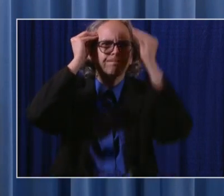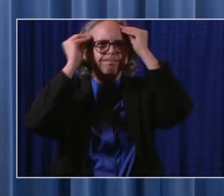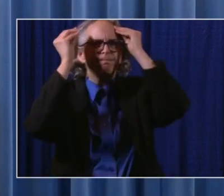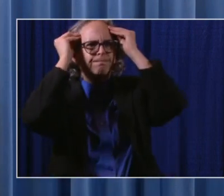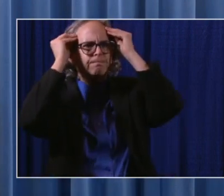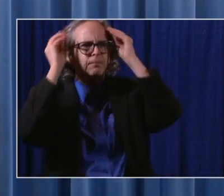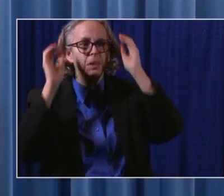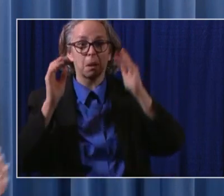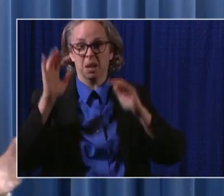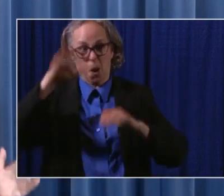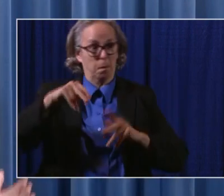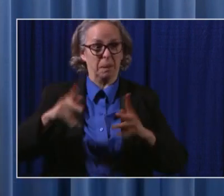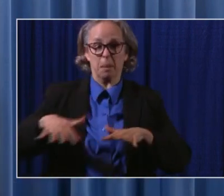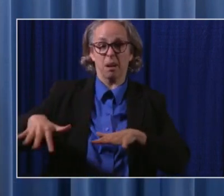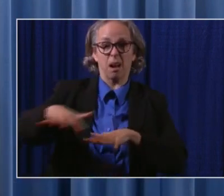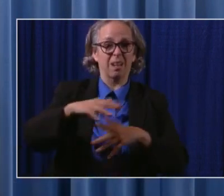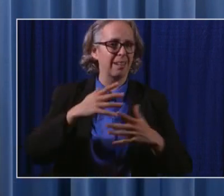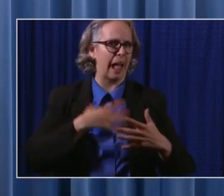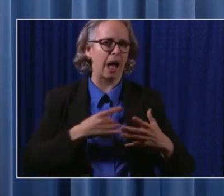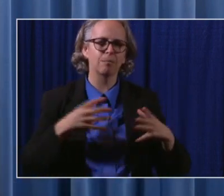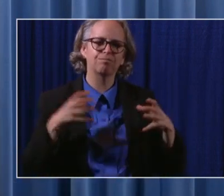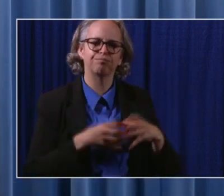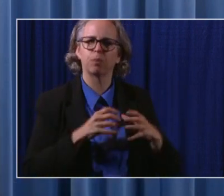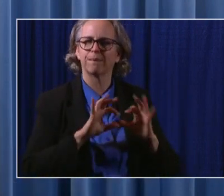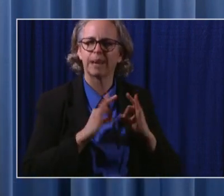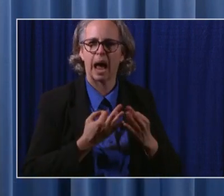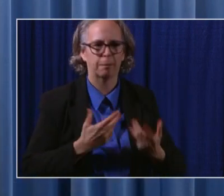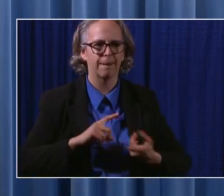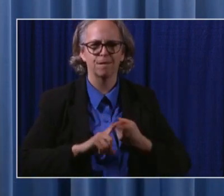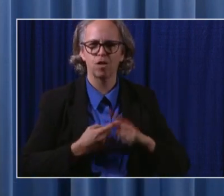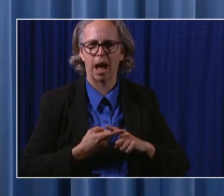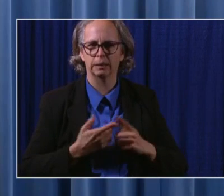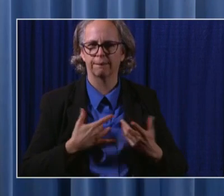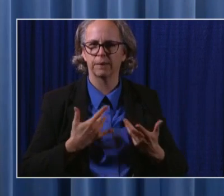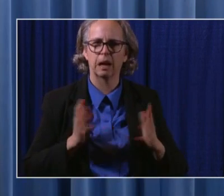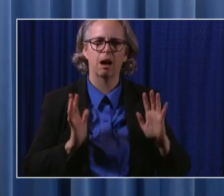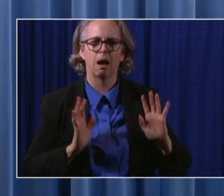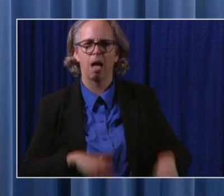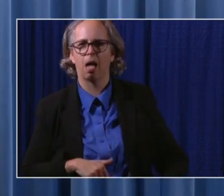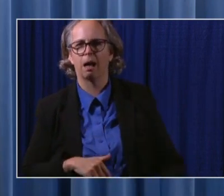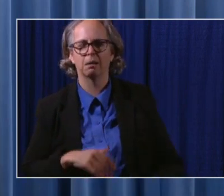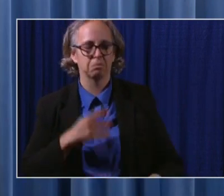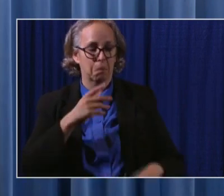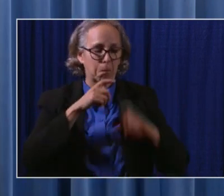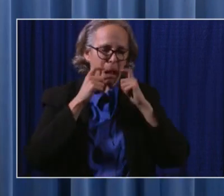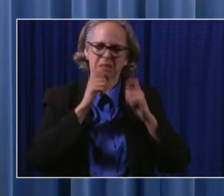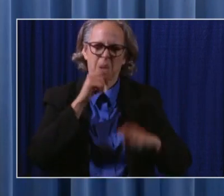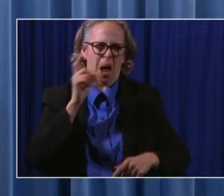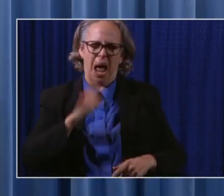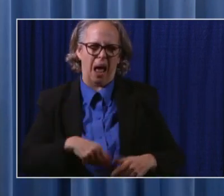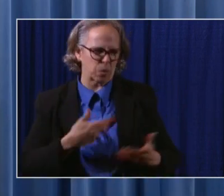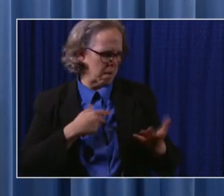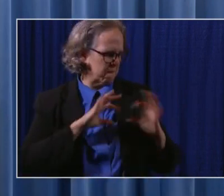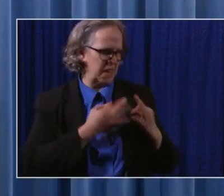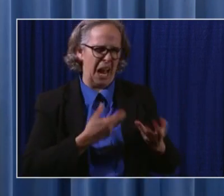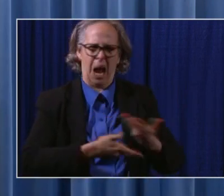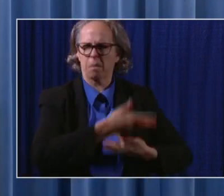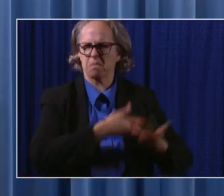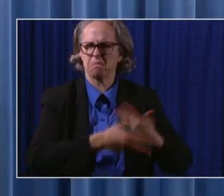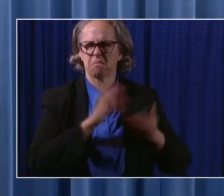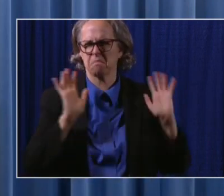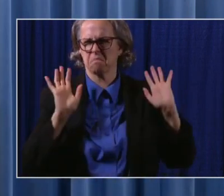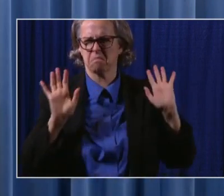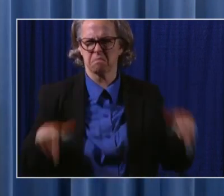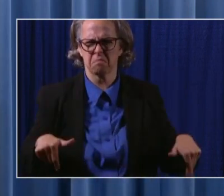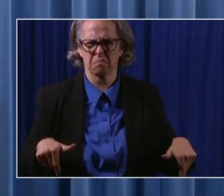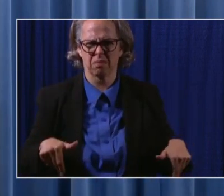may not be as likely to keep a social distance. And what we've seen is just a lot of casual events in